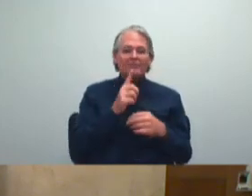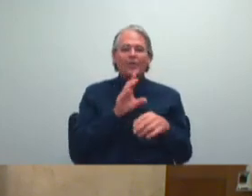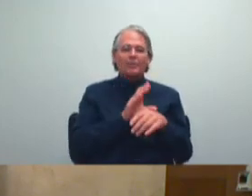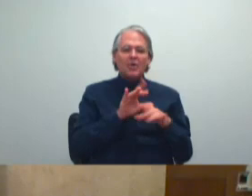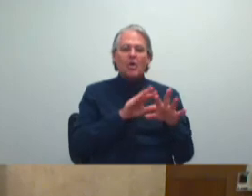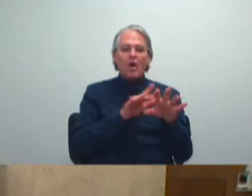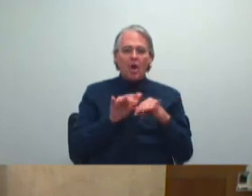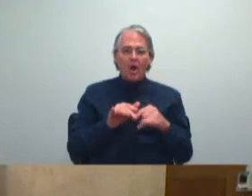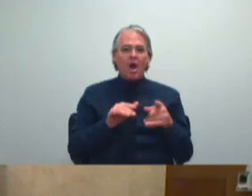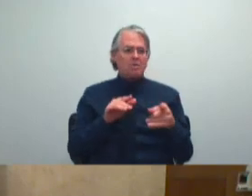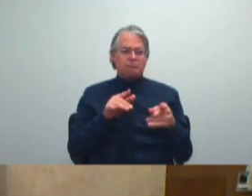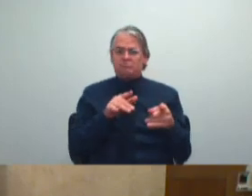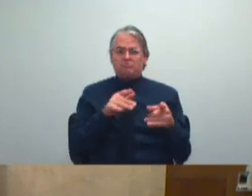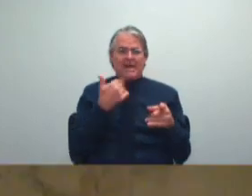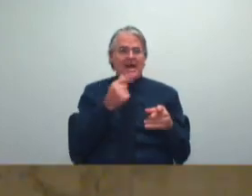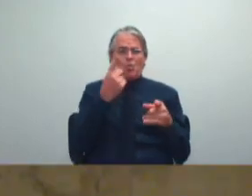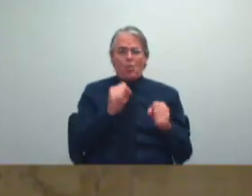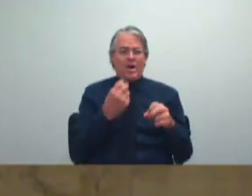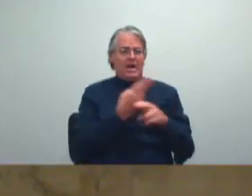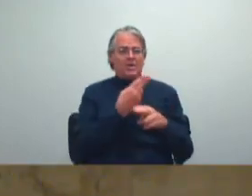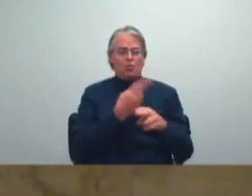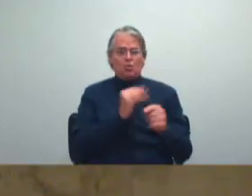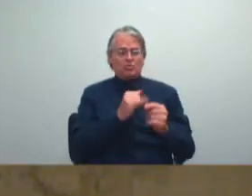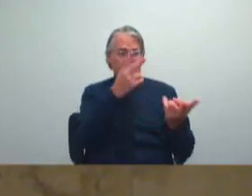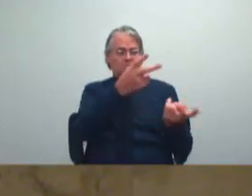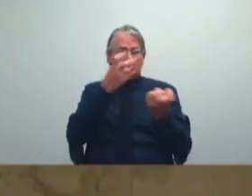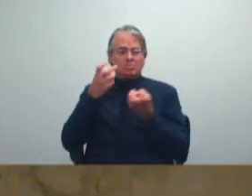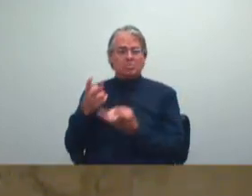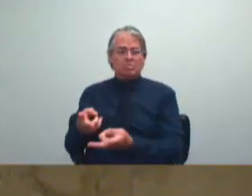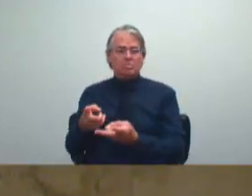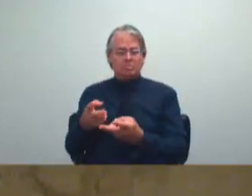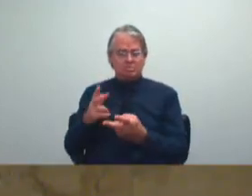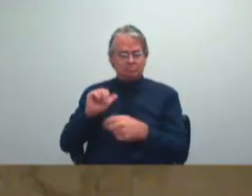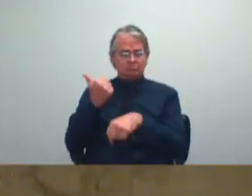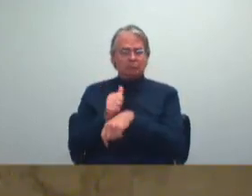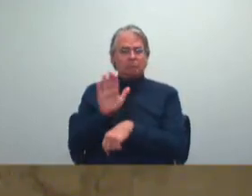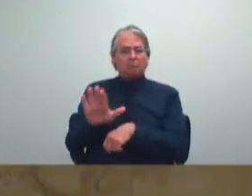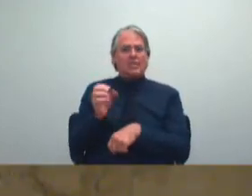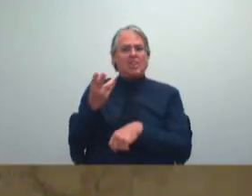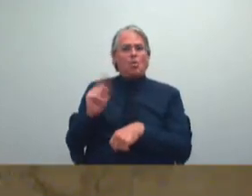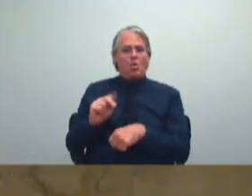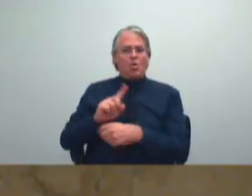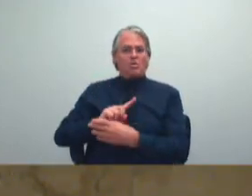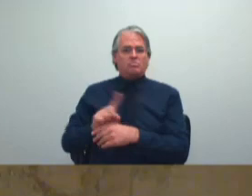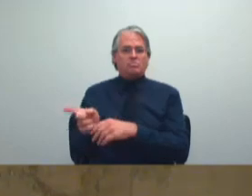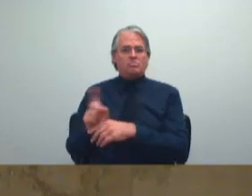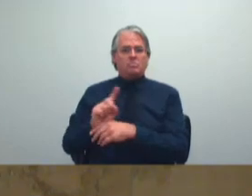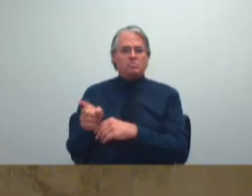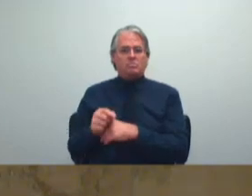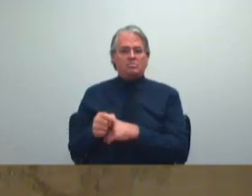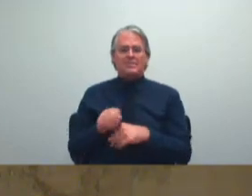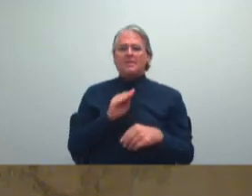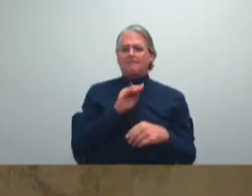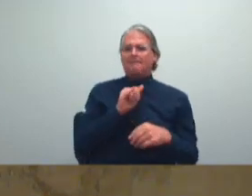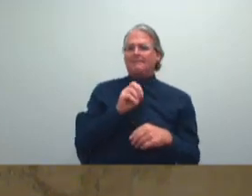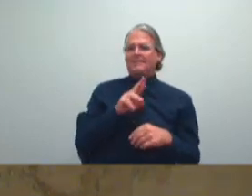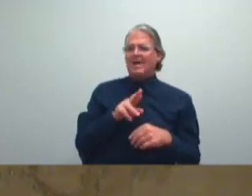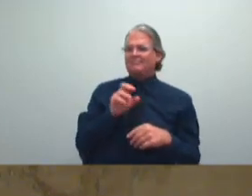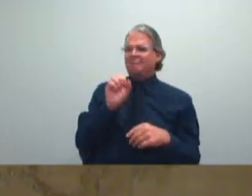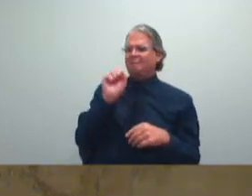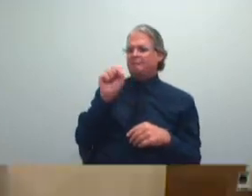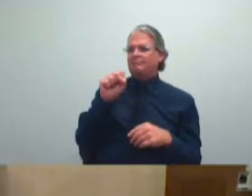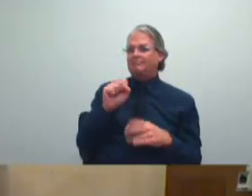their own meter, right? Right. So that's how come Jeremy is so brilliant. I'm going to have him answer that question. Go right ahead,